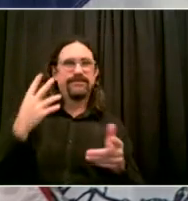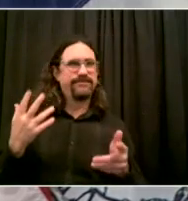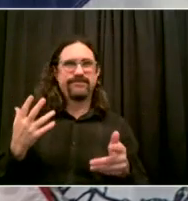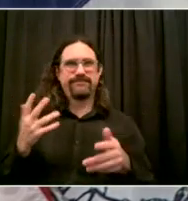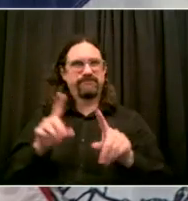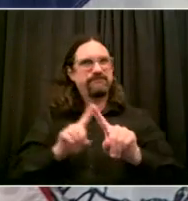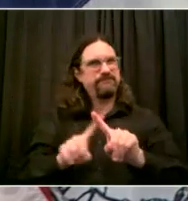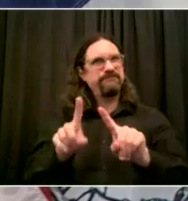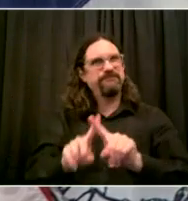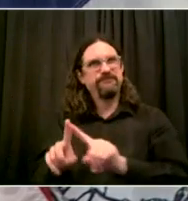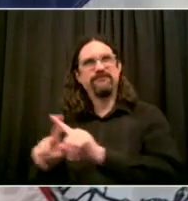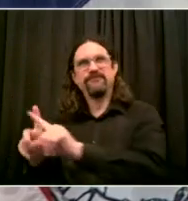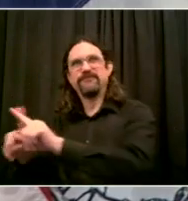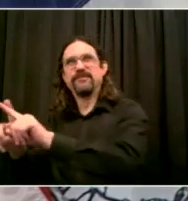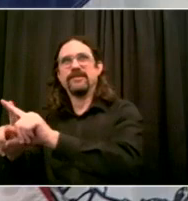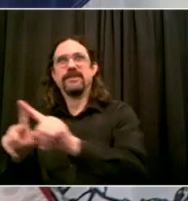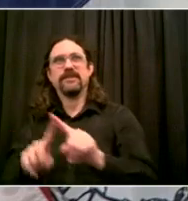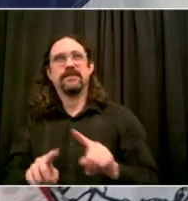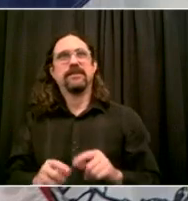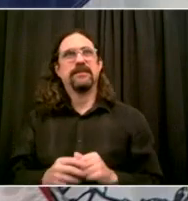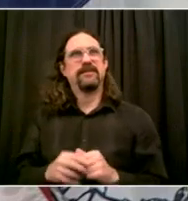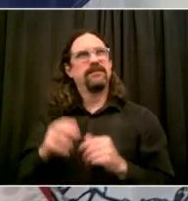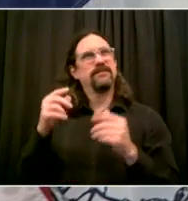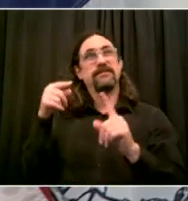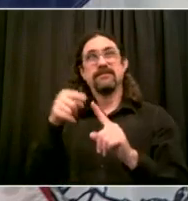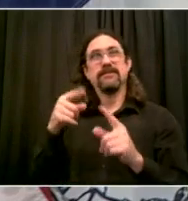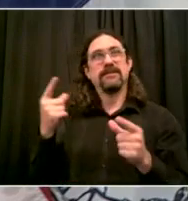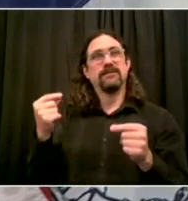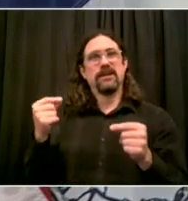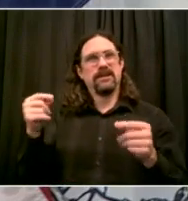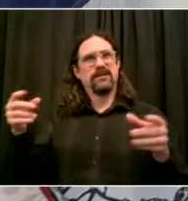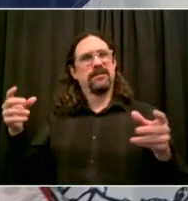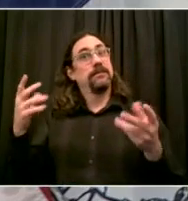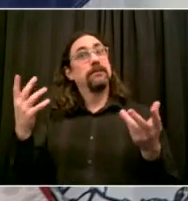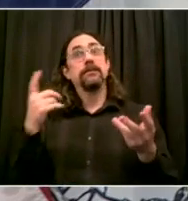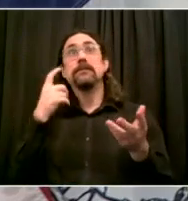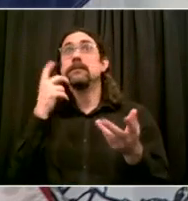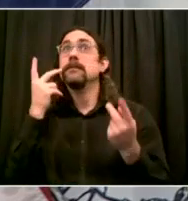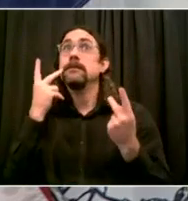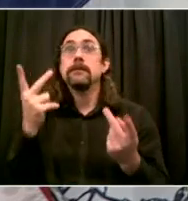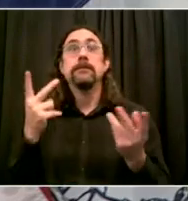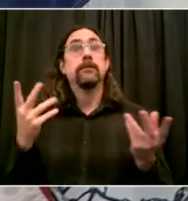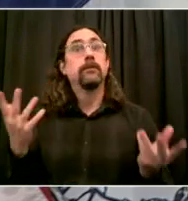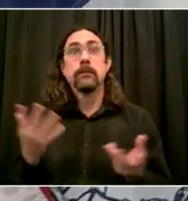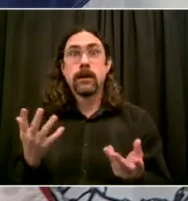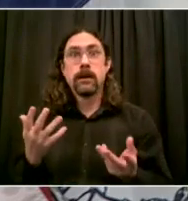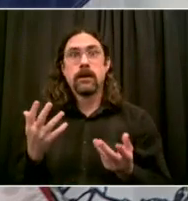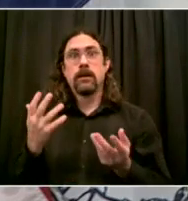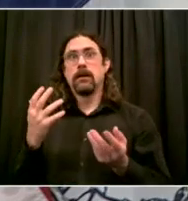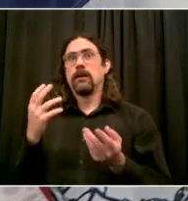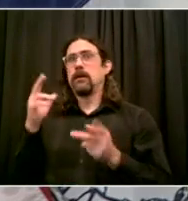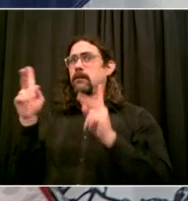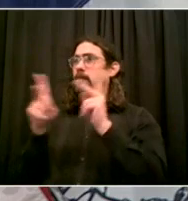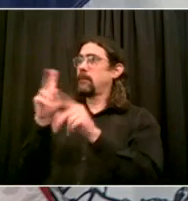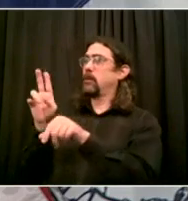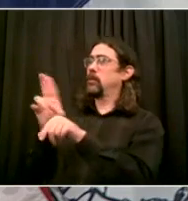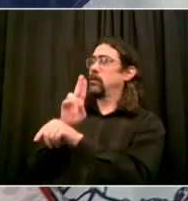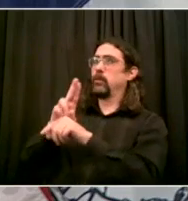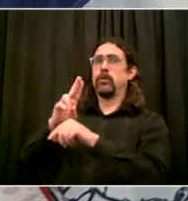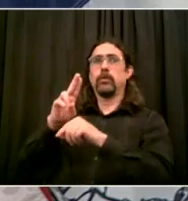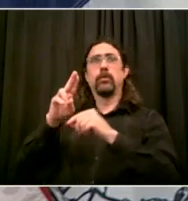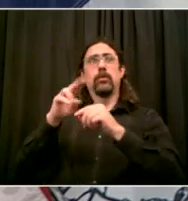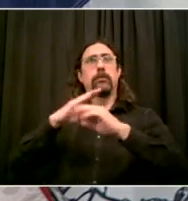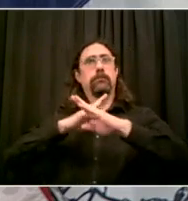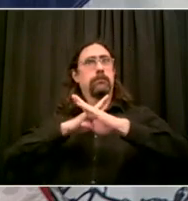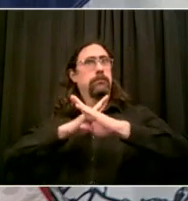taken, we don't have a problem. Our school system continues to be a great example of that. I think what we're seeing is something much more